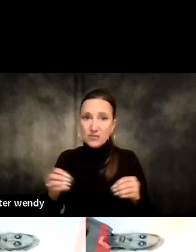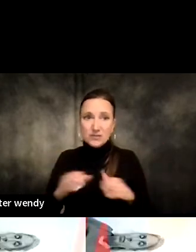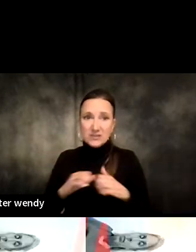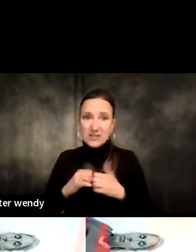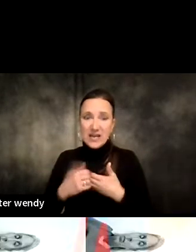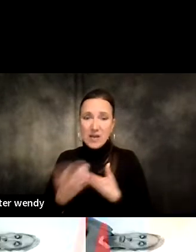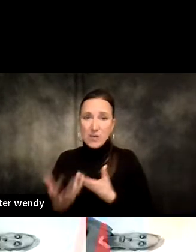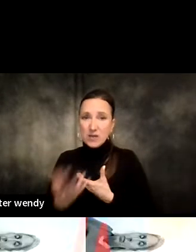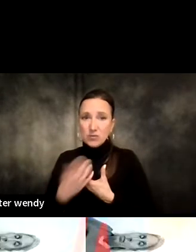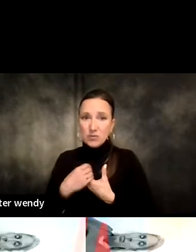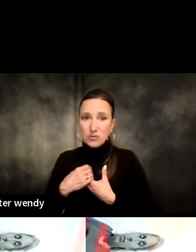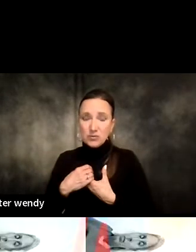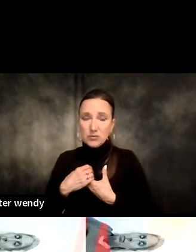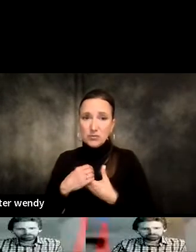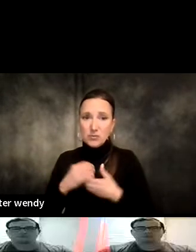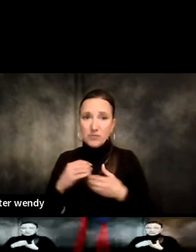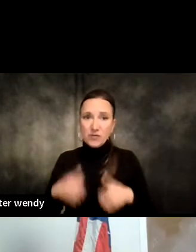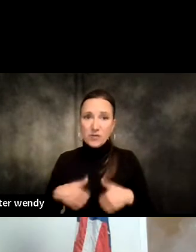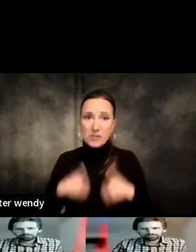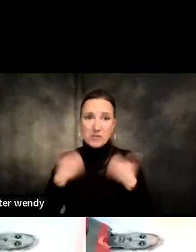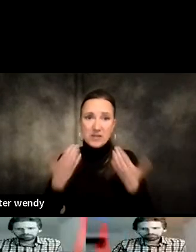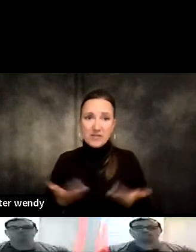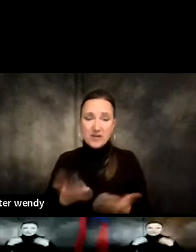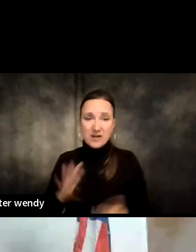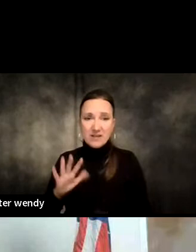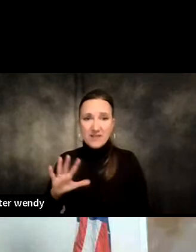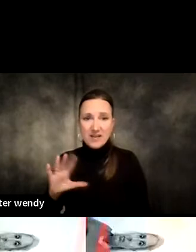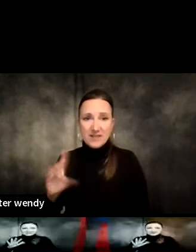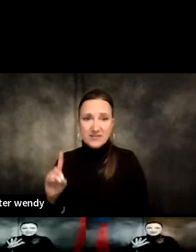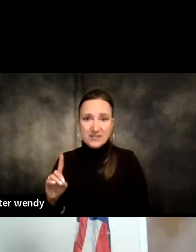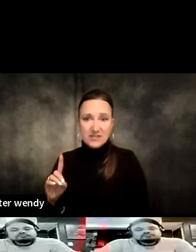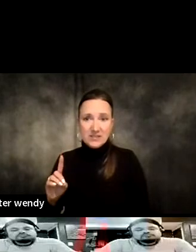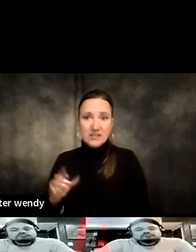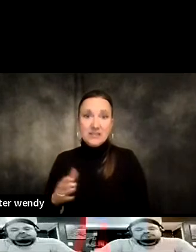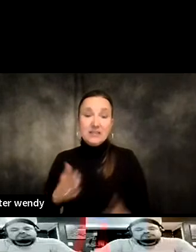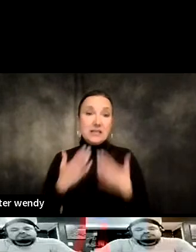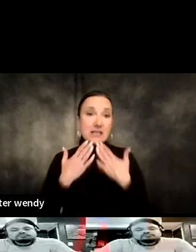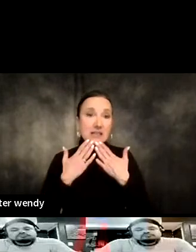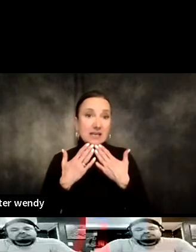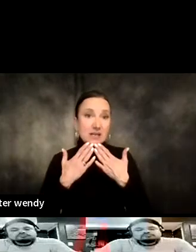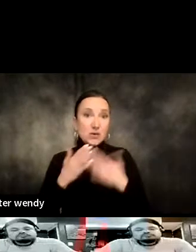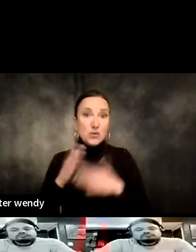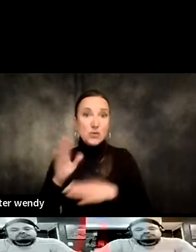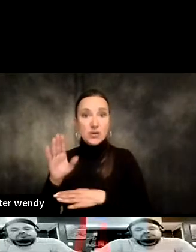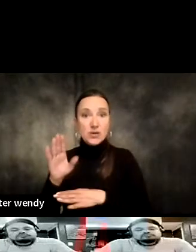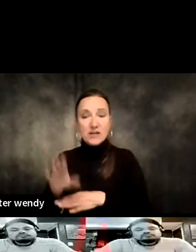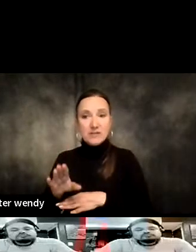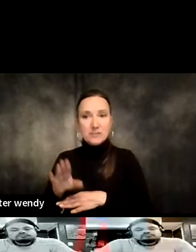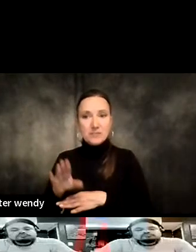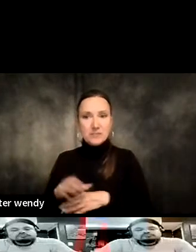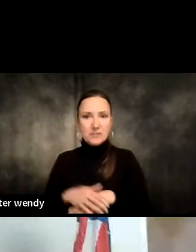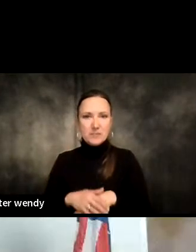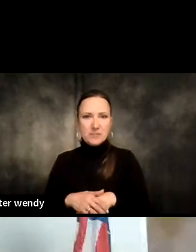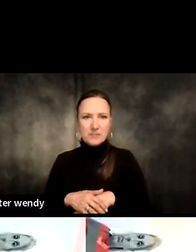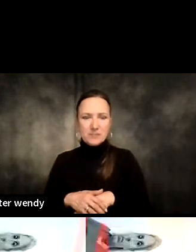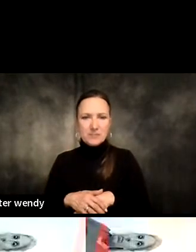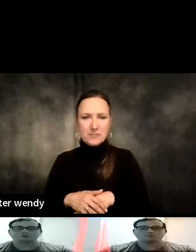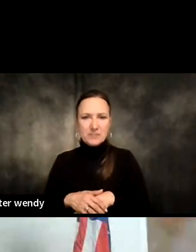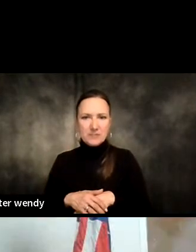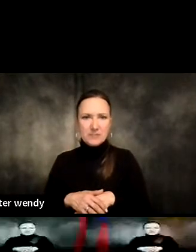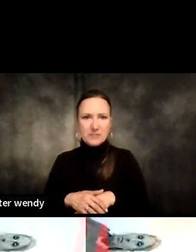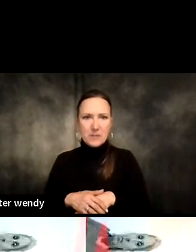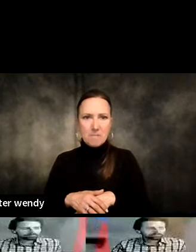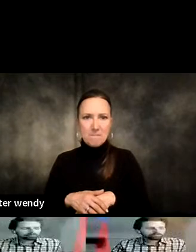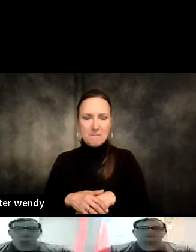as residents here in 5D. Thank you, Commissioner. Good afternoon, everyone. Let me see if I can pull up my camera. I guess that would be a